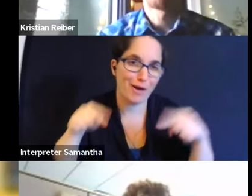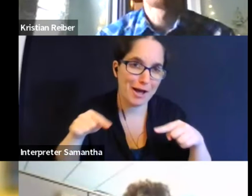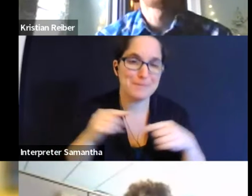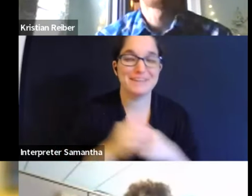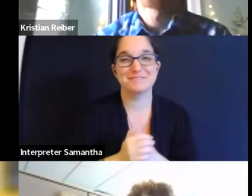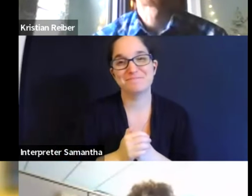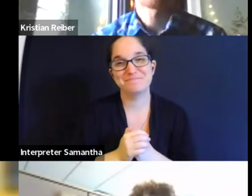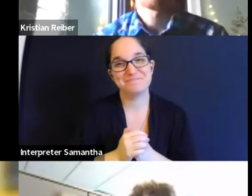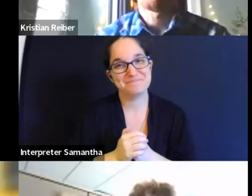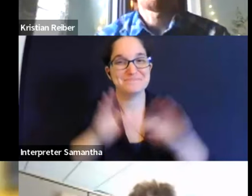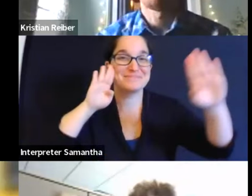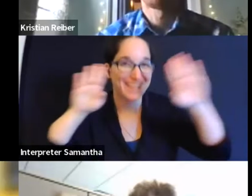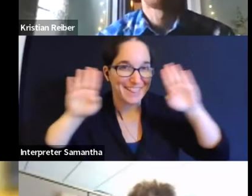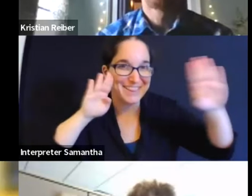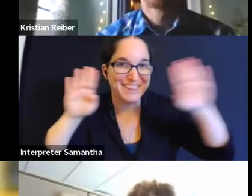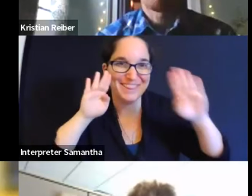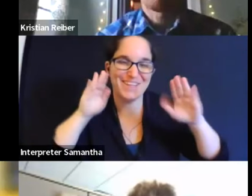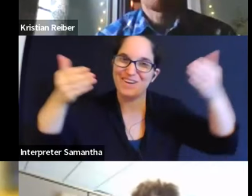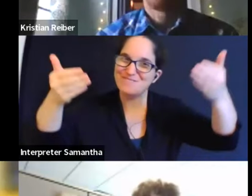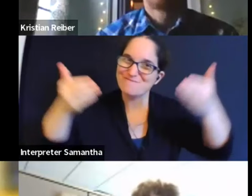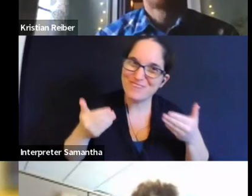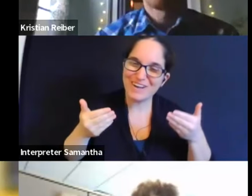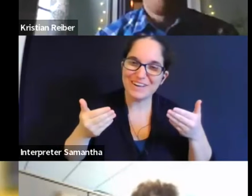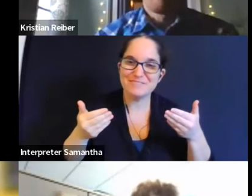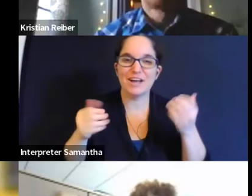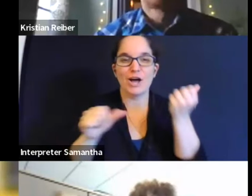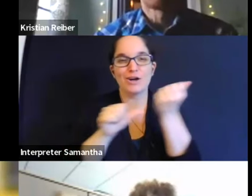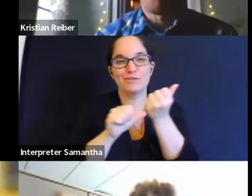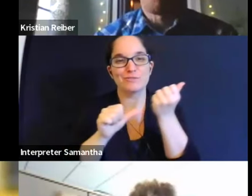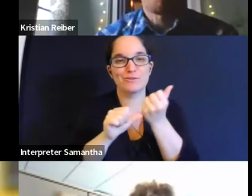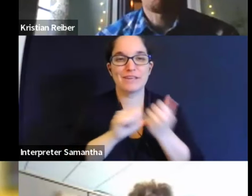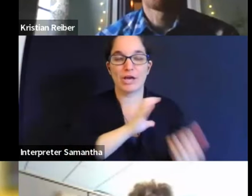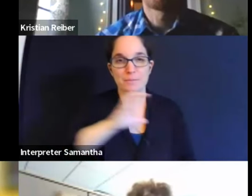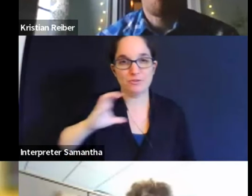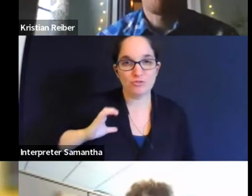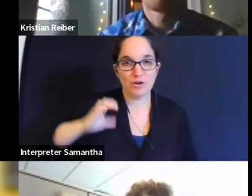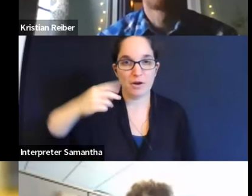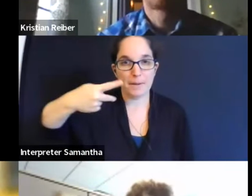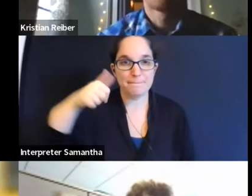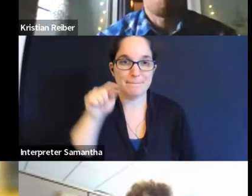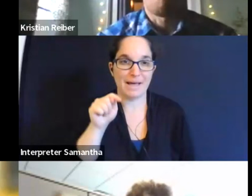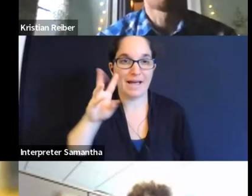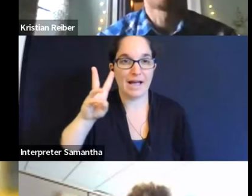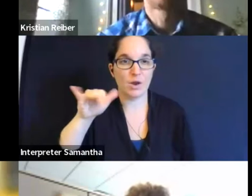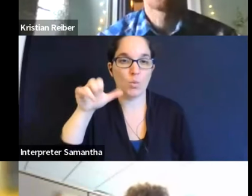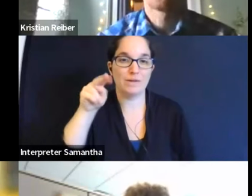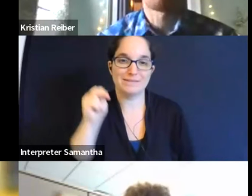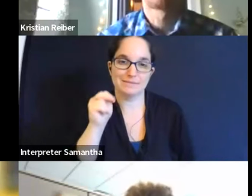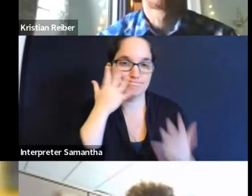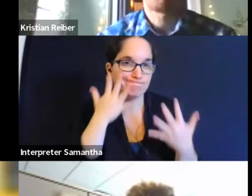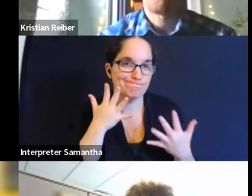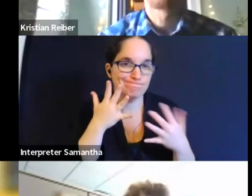greetings and certainly welcome from our Associate Commissioner, Pat Zuber Wilson, who couldn't be on today because she